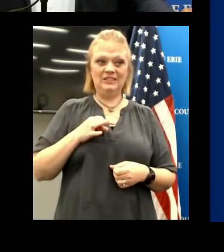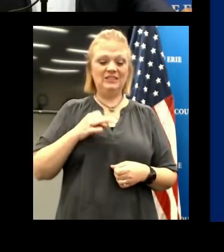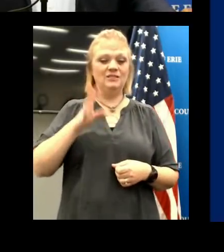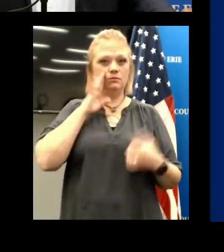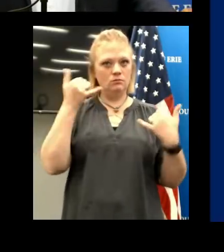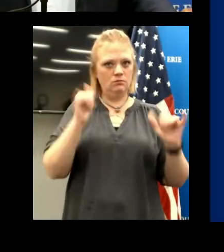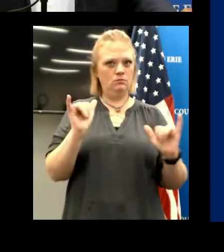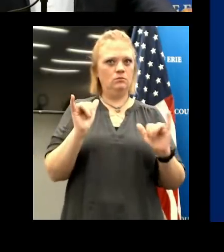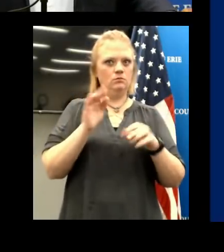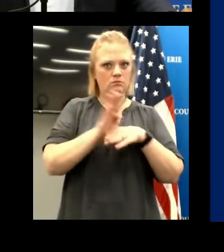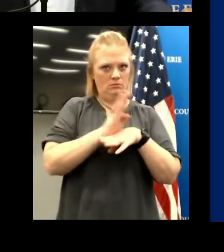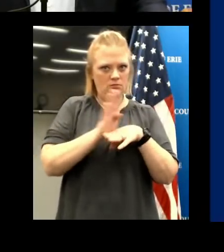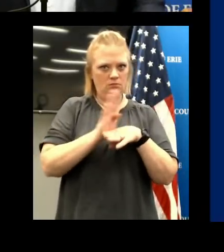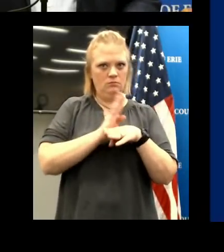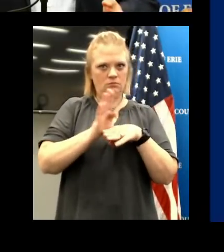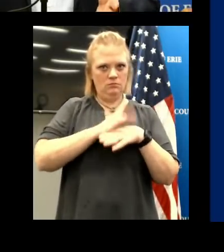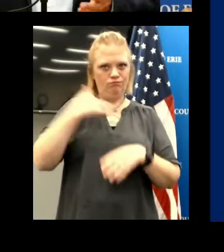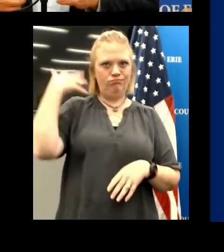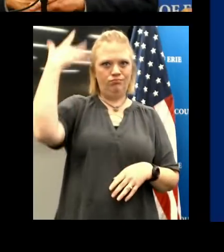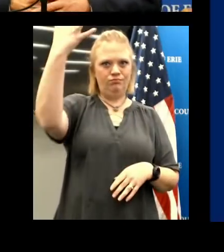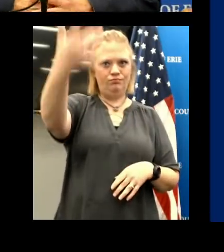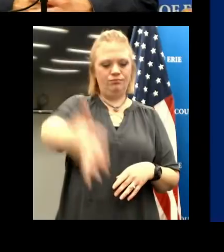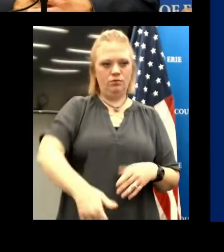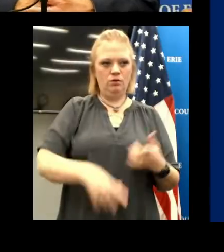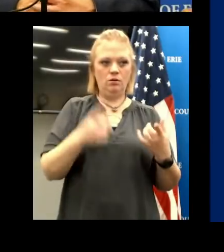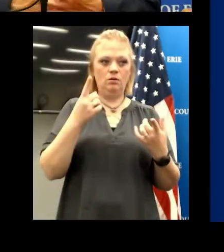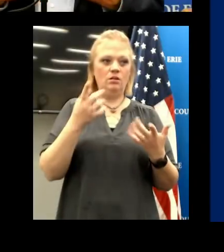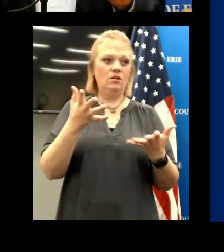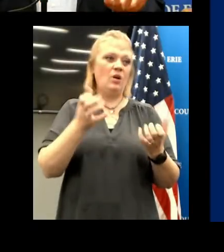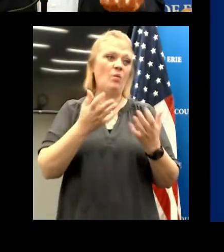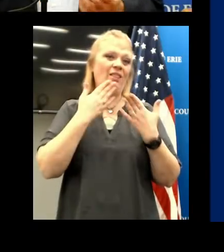some time. But I do want to thank all because it